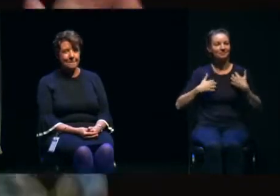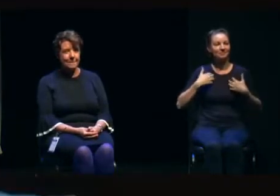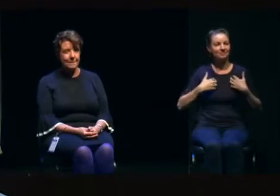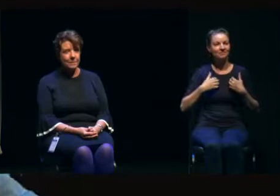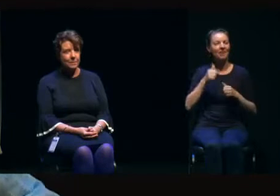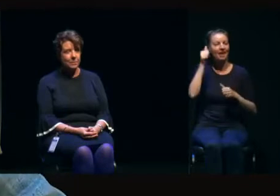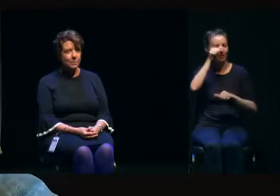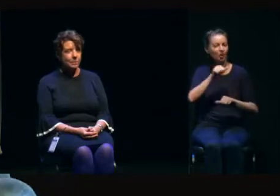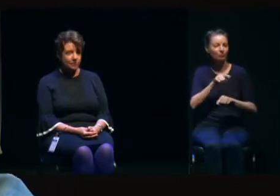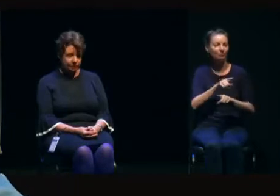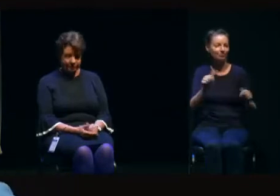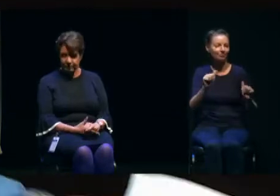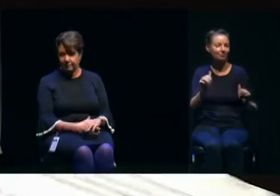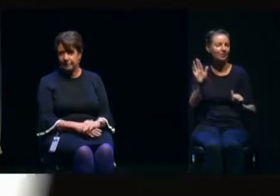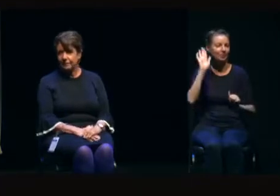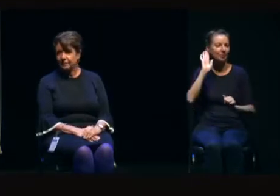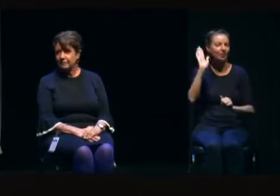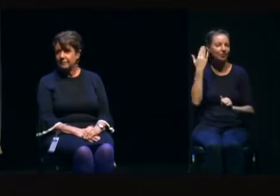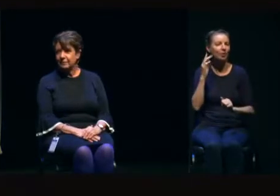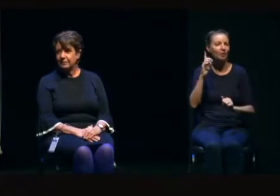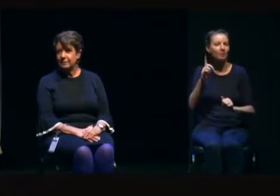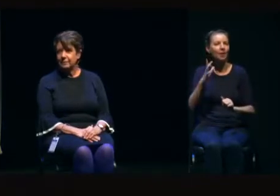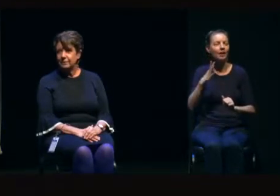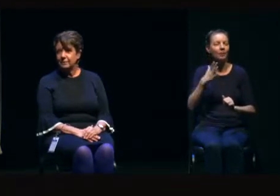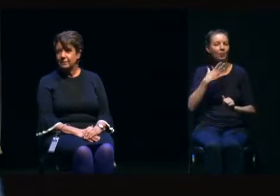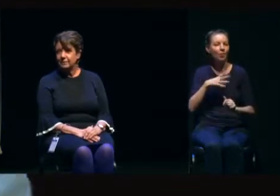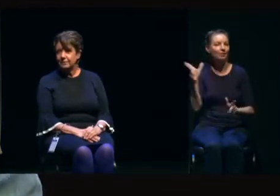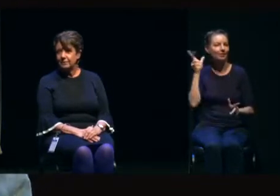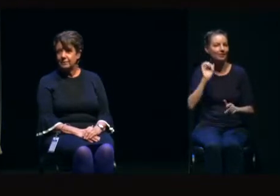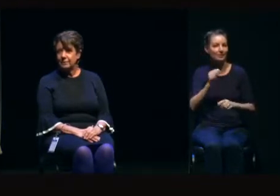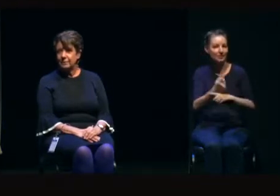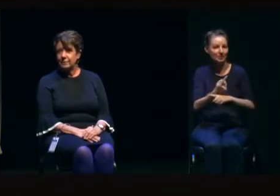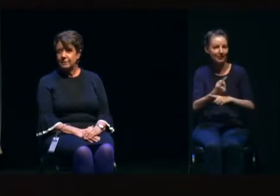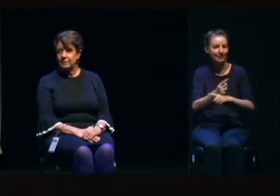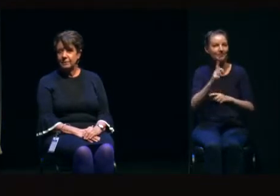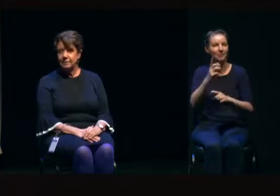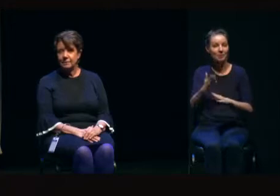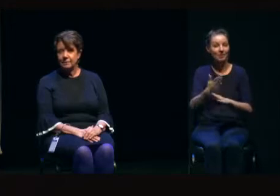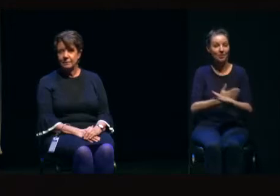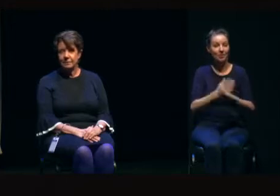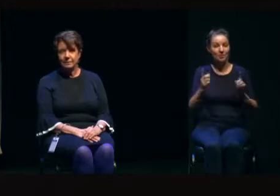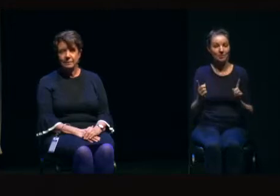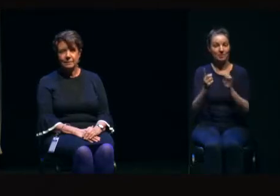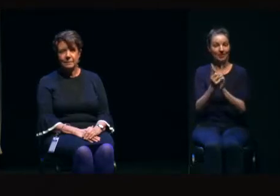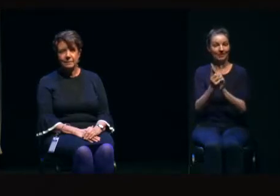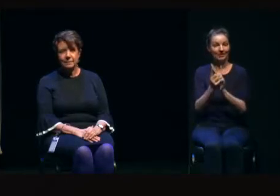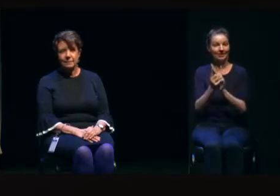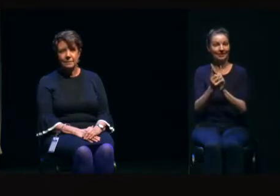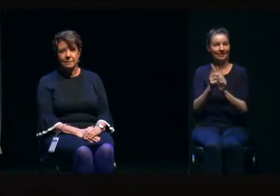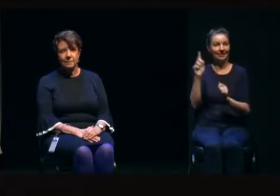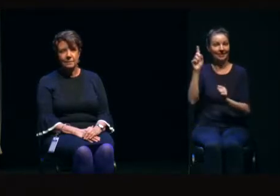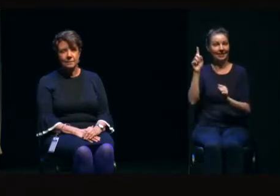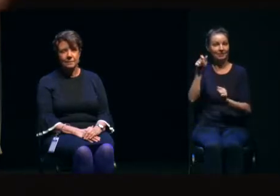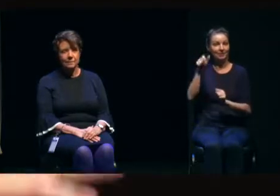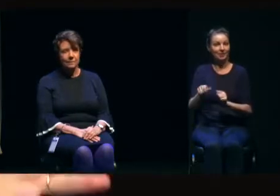before. I'm just going to do it really quickly because we do want to hear your comments just before we go and meet today's special guest.